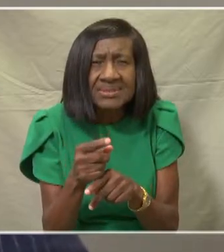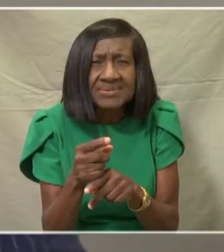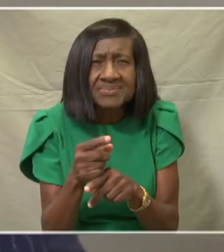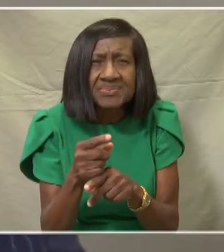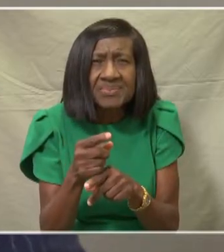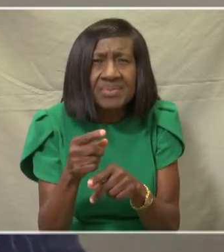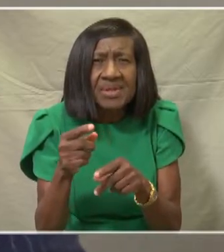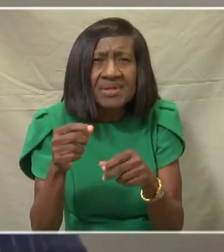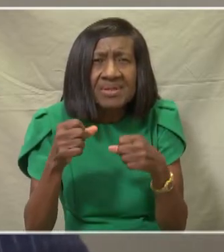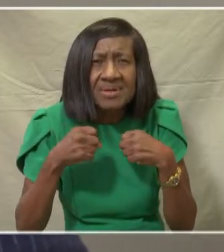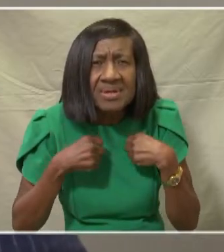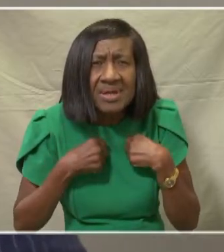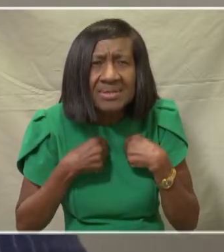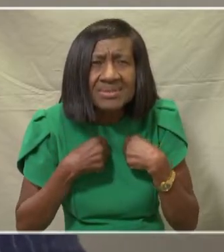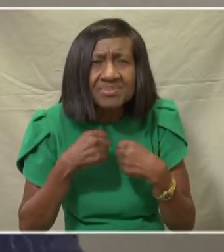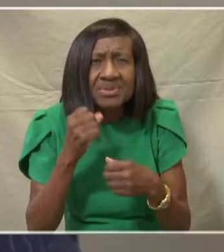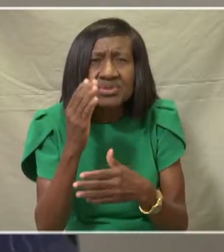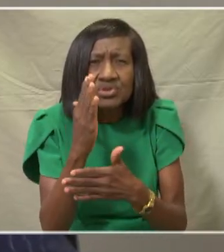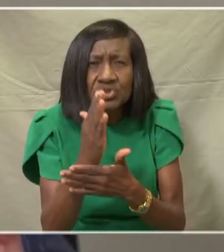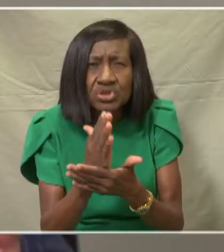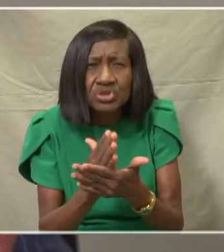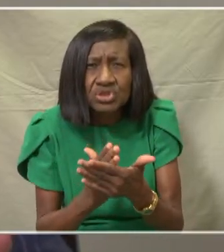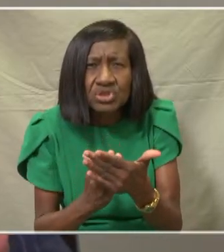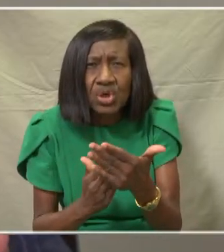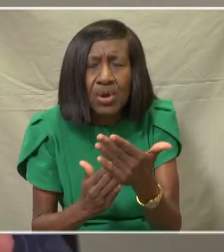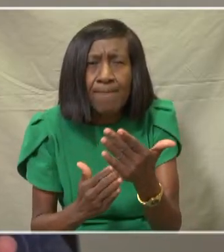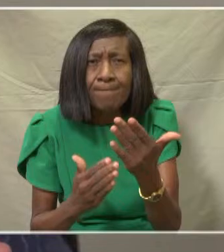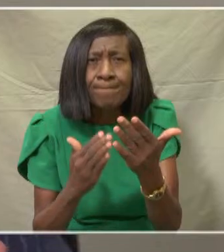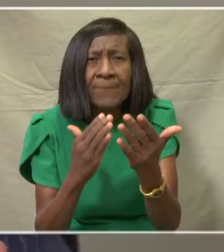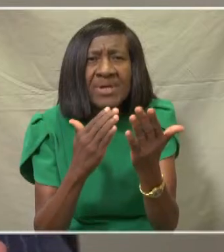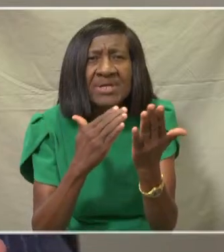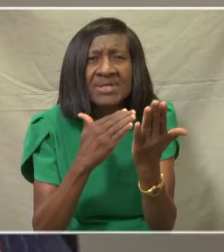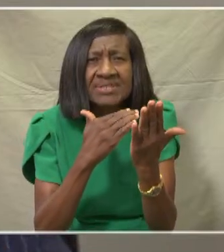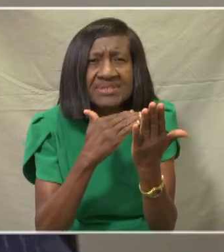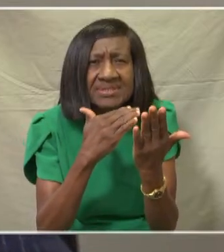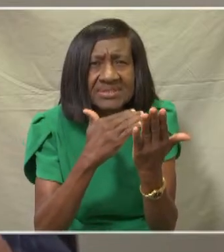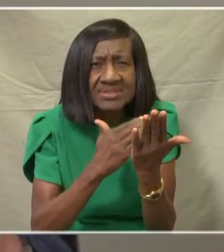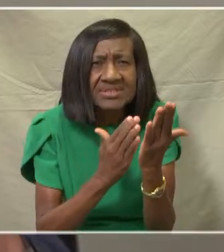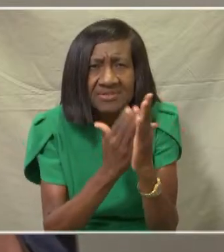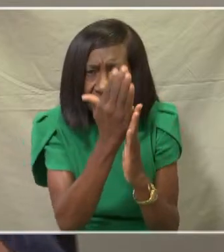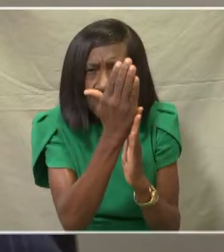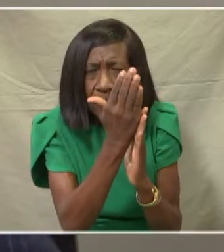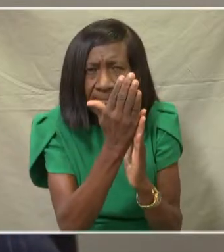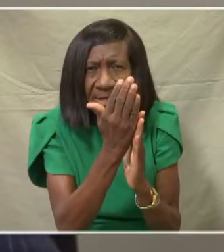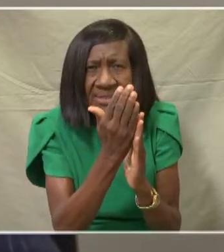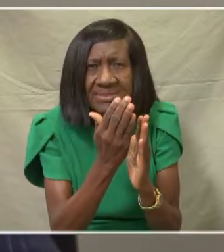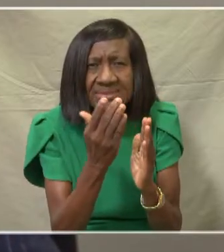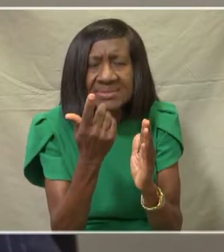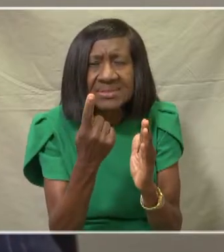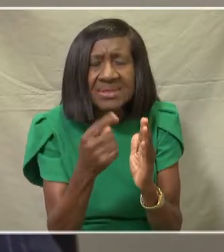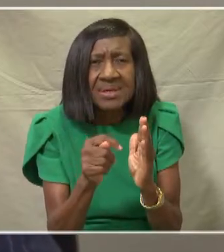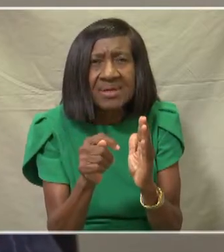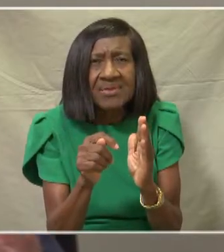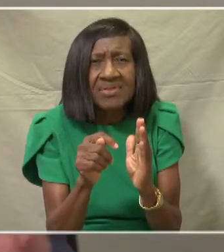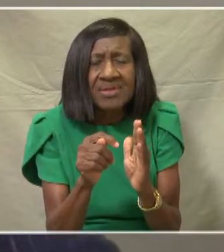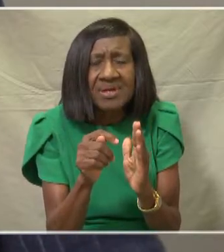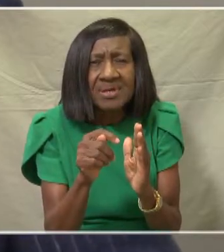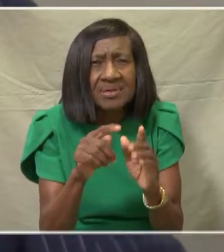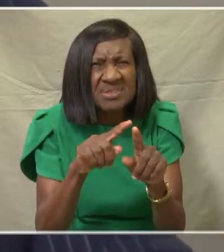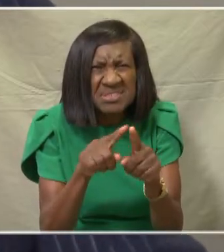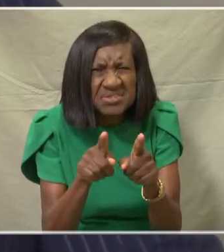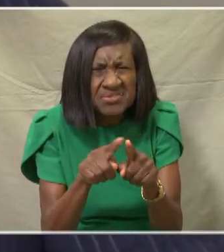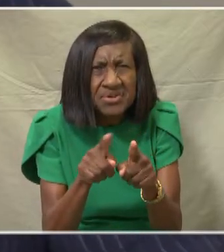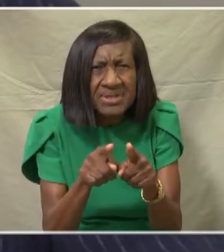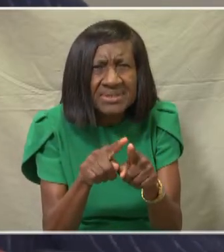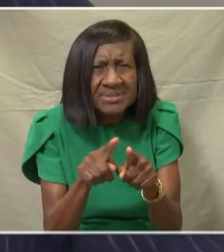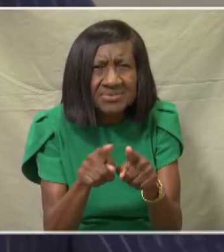there has been some development, and you have the new commissions such as the Anti-Corruption Commission, the Standards in Public Office Commission, the Human Rights